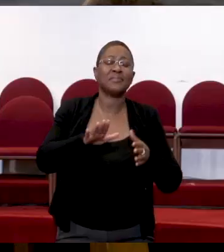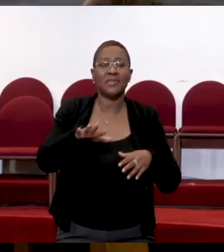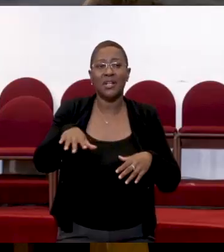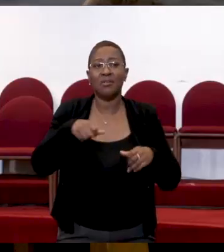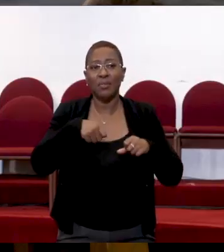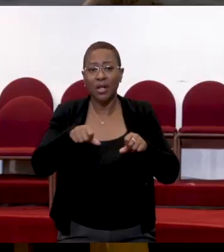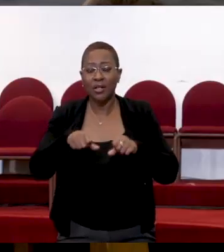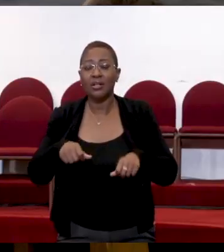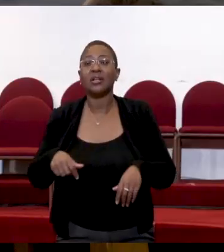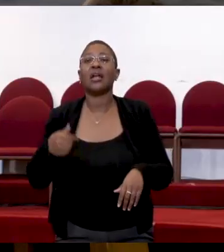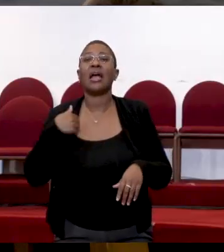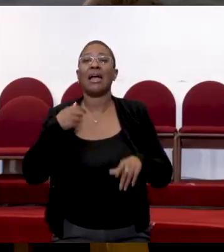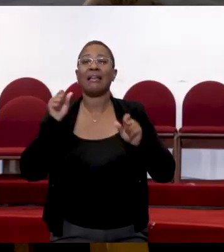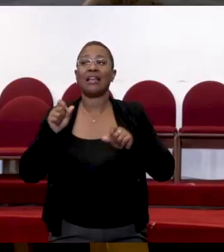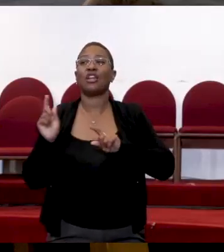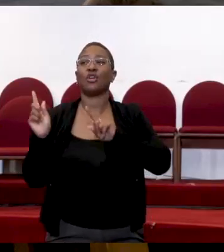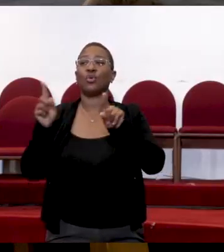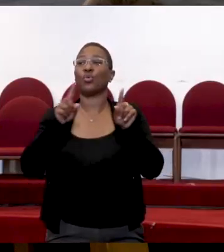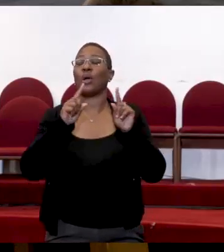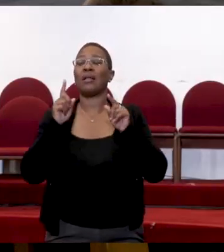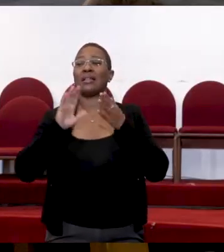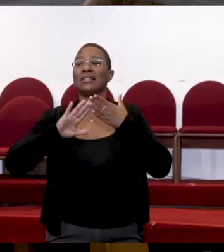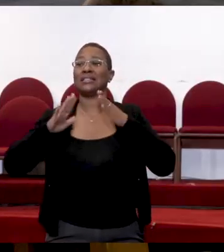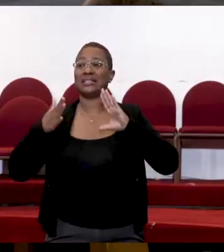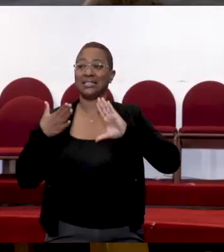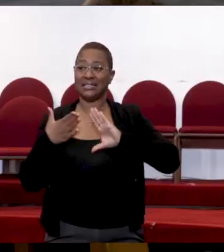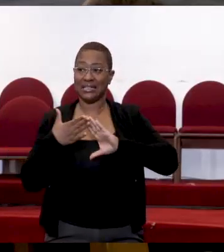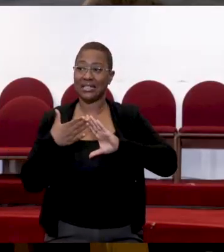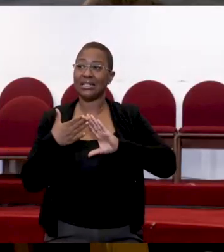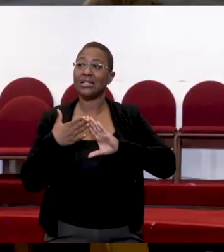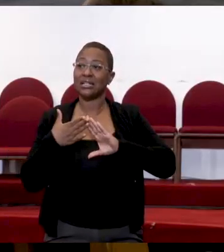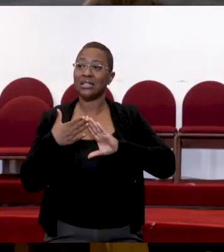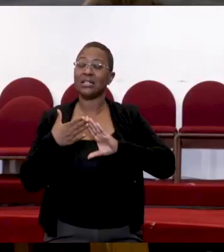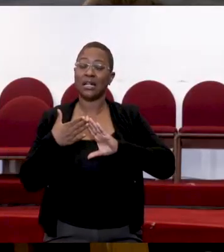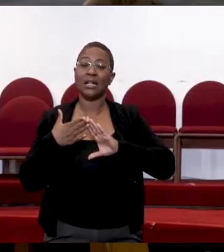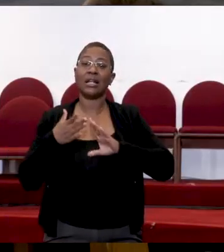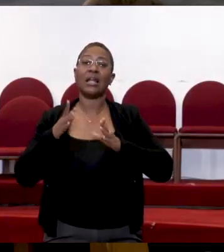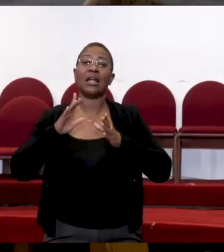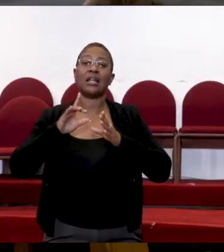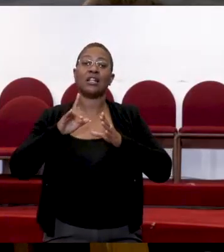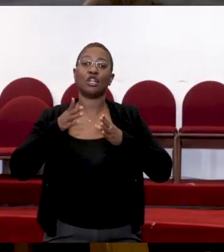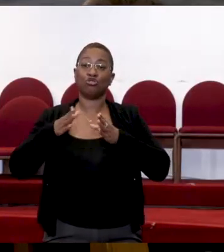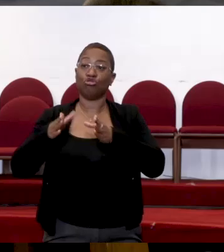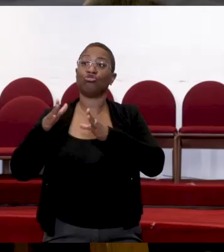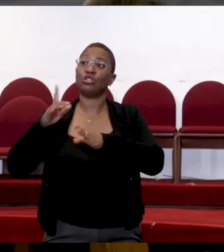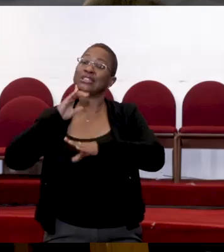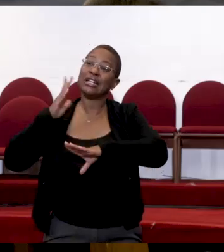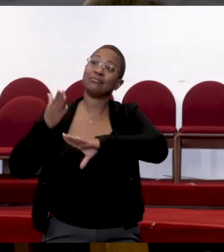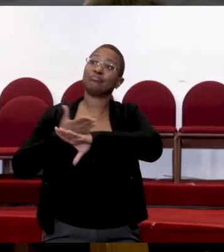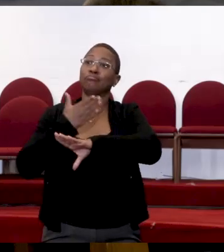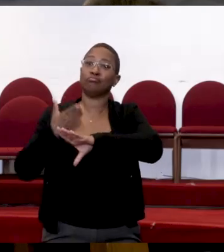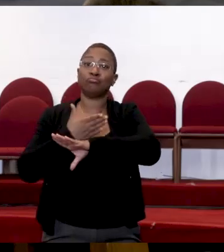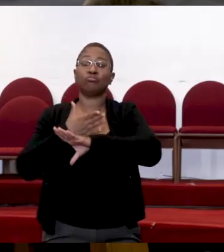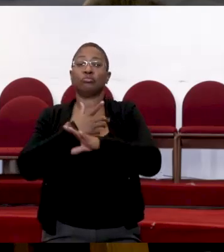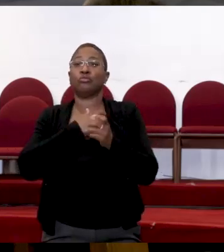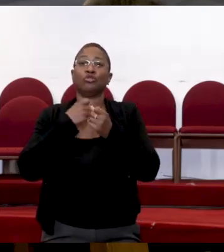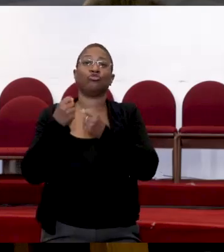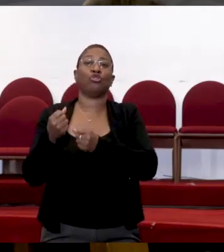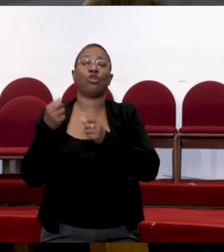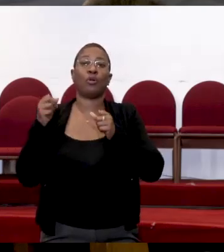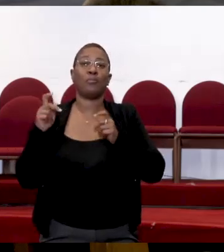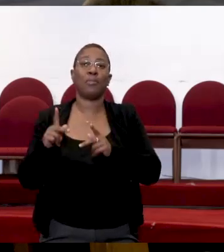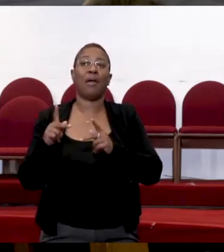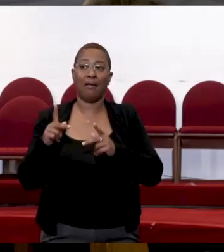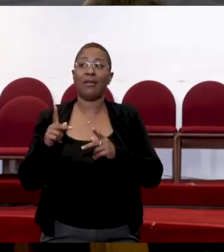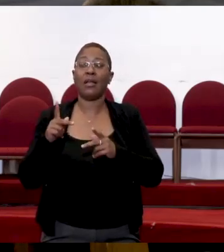I can take you around this city, and the blocks that came back the fastest aren't necessarily in the wealthiest neighborhoods. They